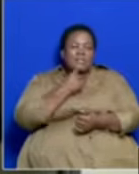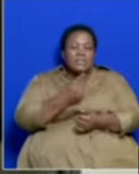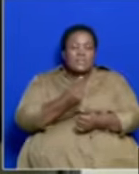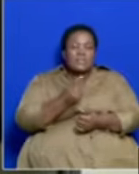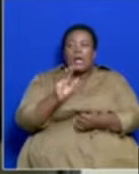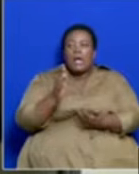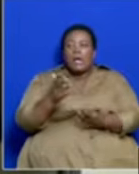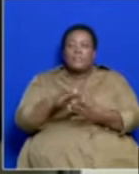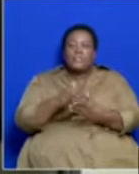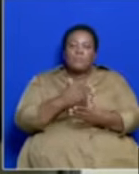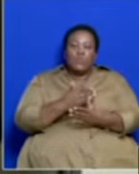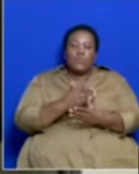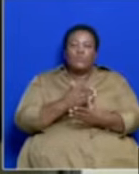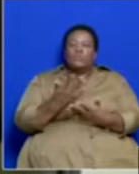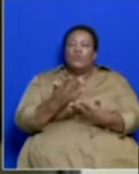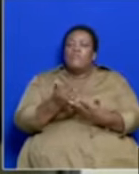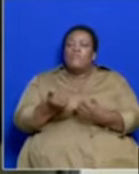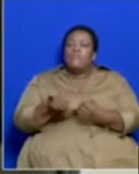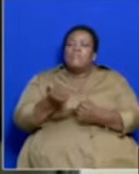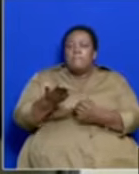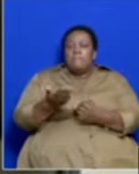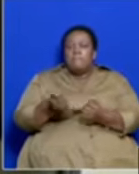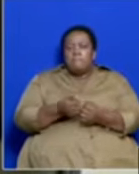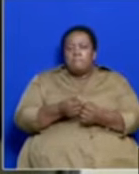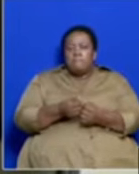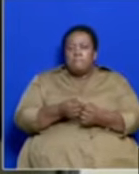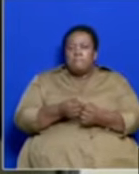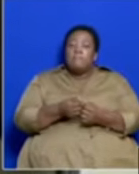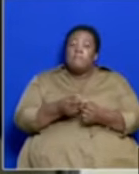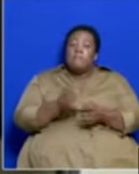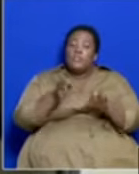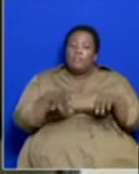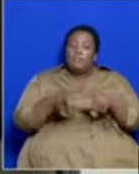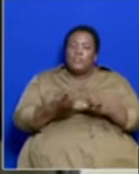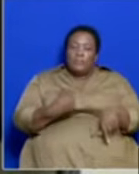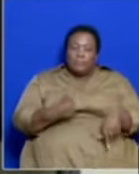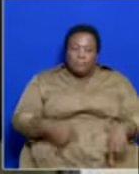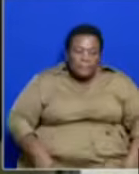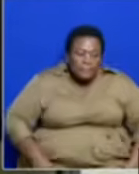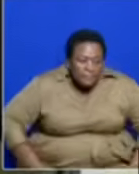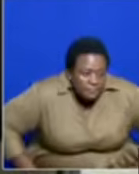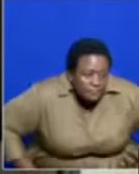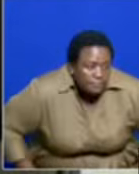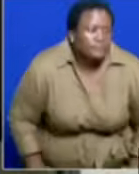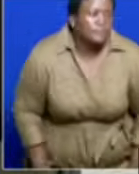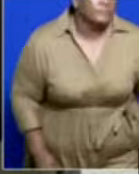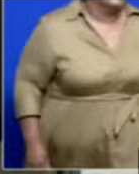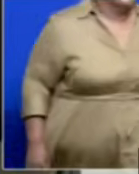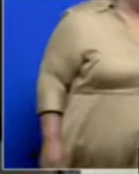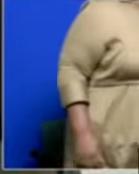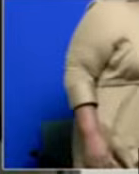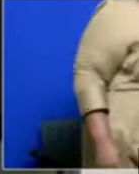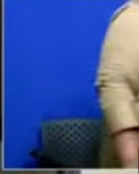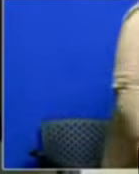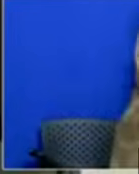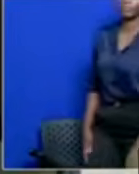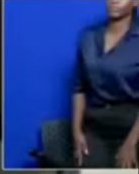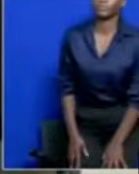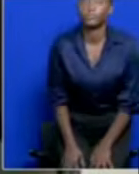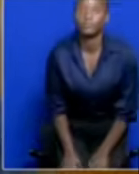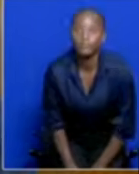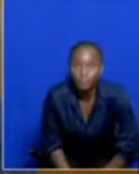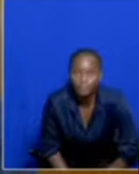claim. So according to my experience with EMPD, now I'm talking my experience with